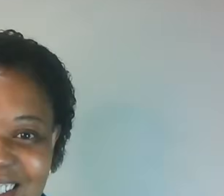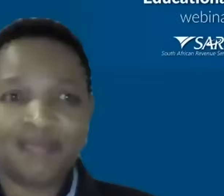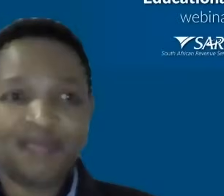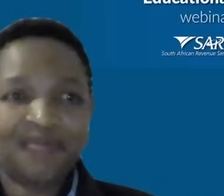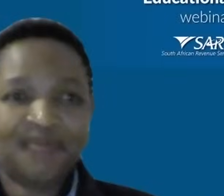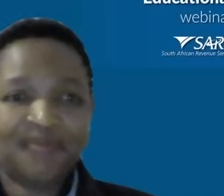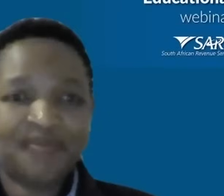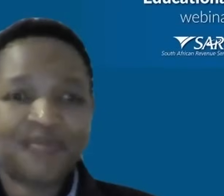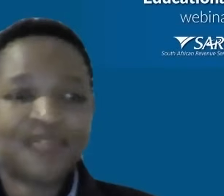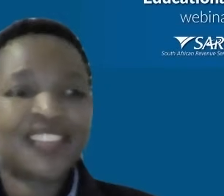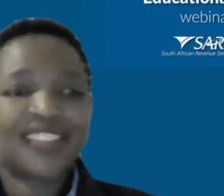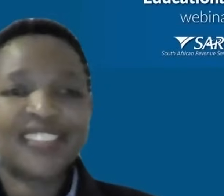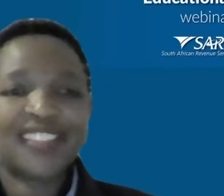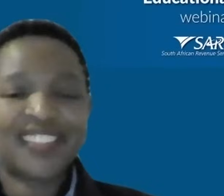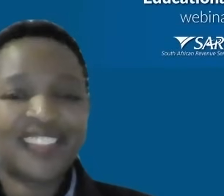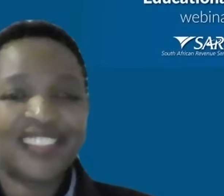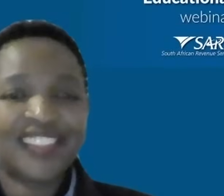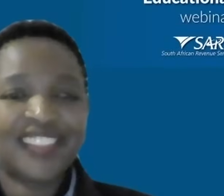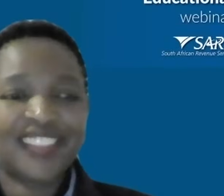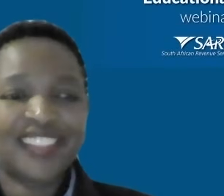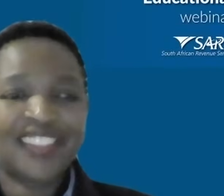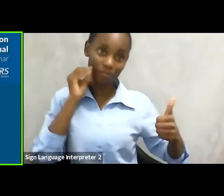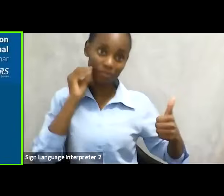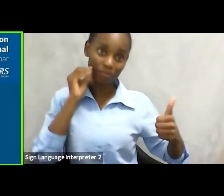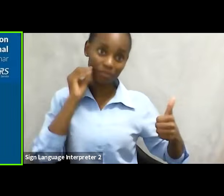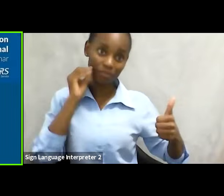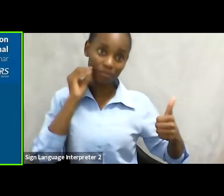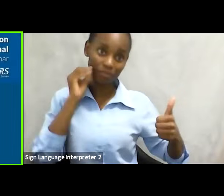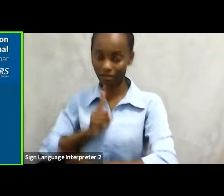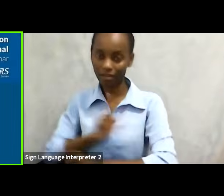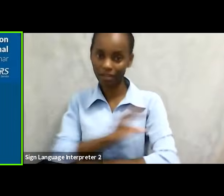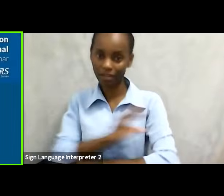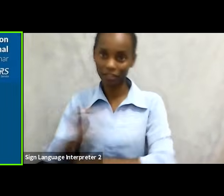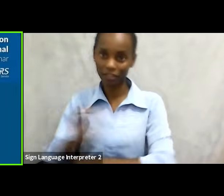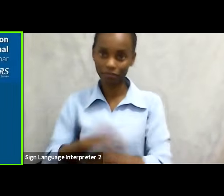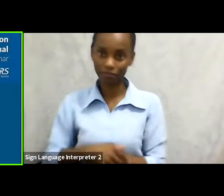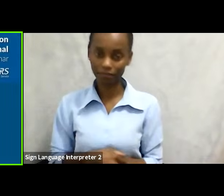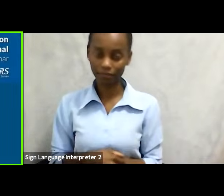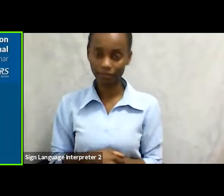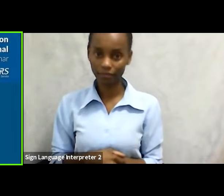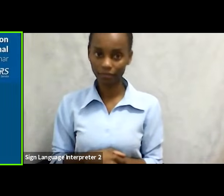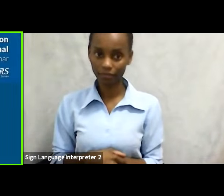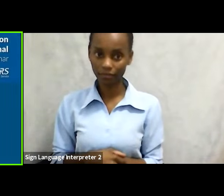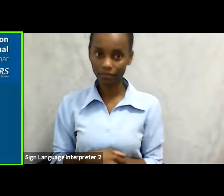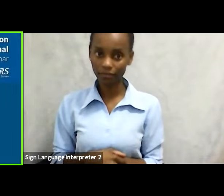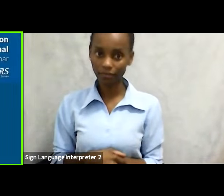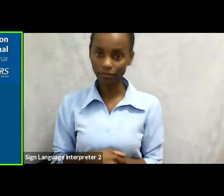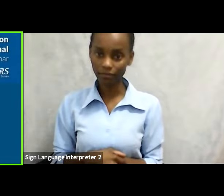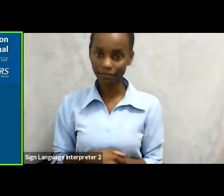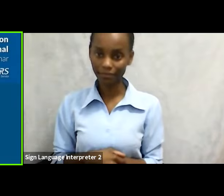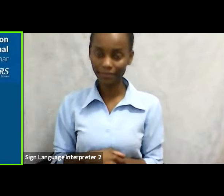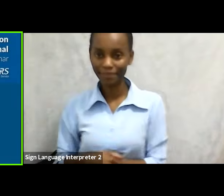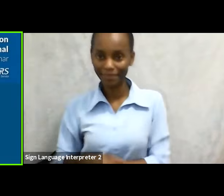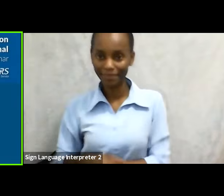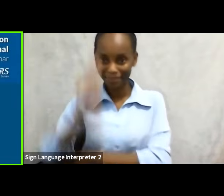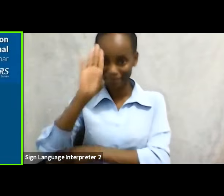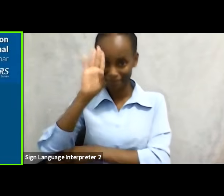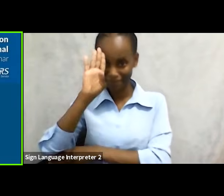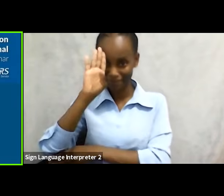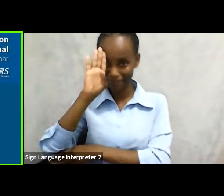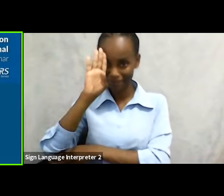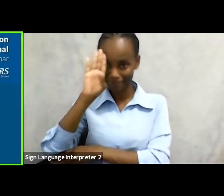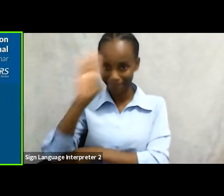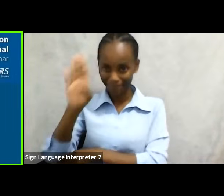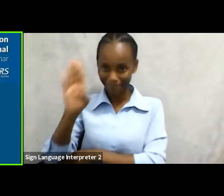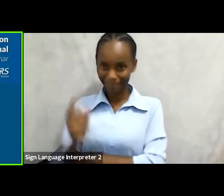A's. Over to you, Mashadi. Thank you very much. Good evening, viewers.